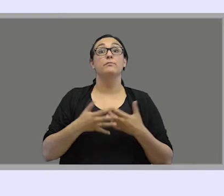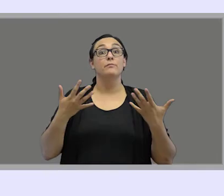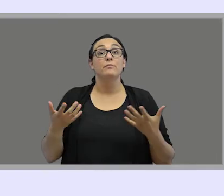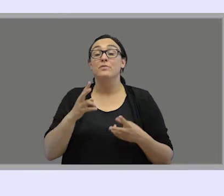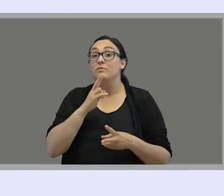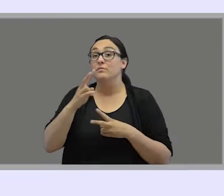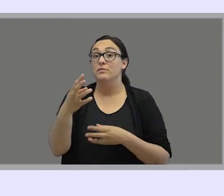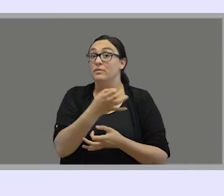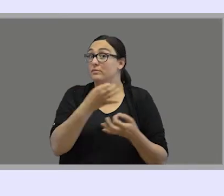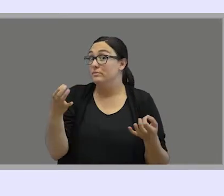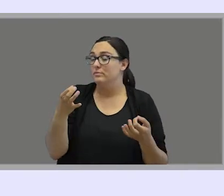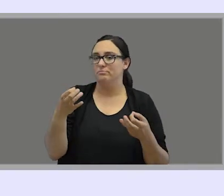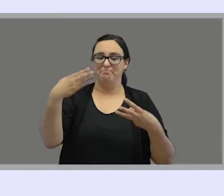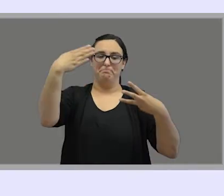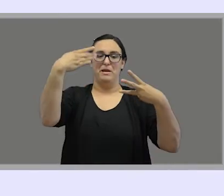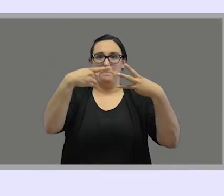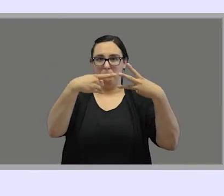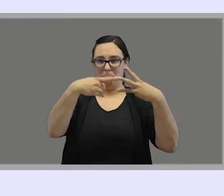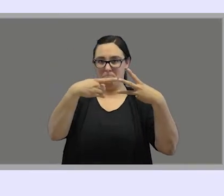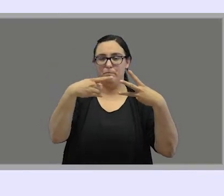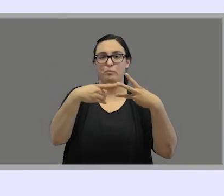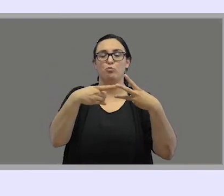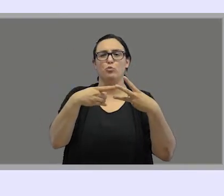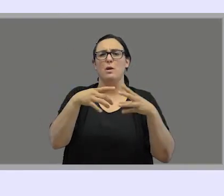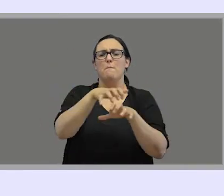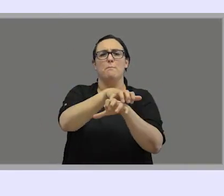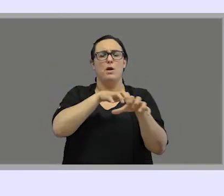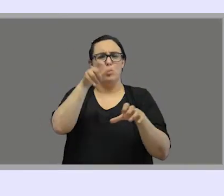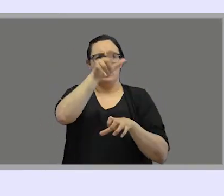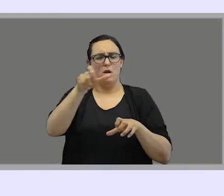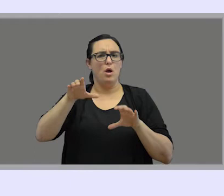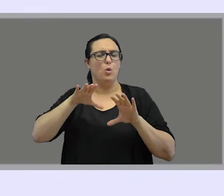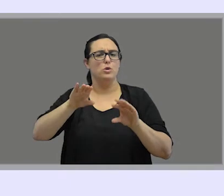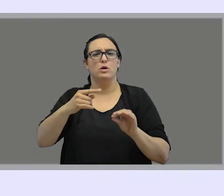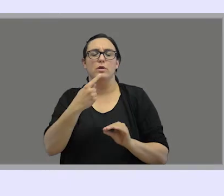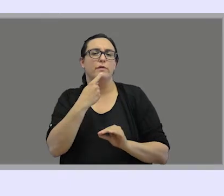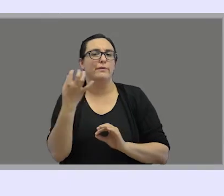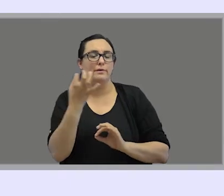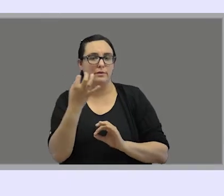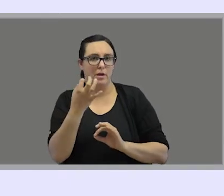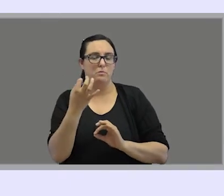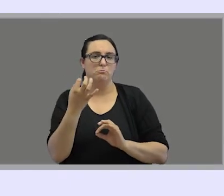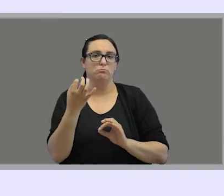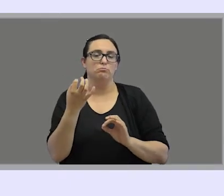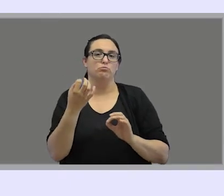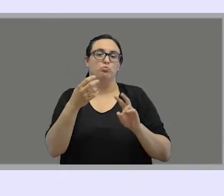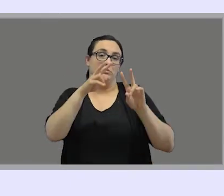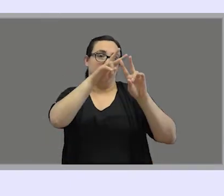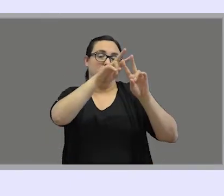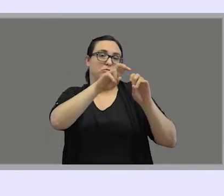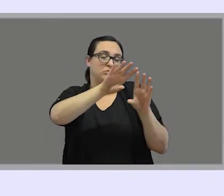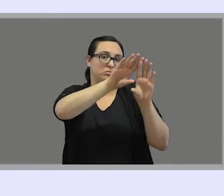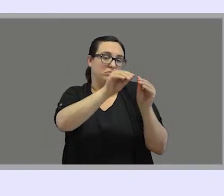And the correct answer is B. For most sign language users, or at least that is what is attested